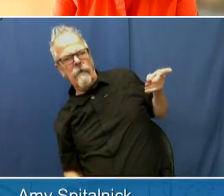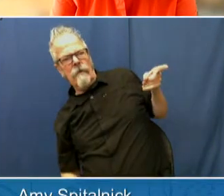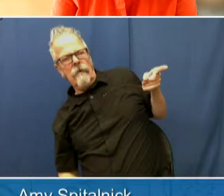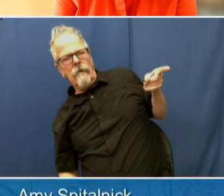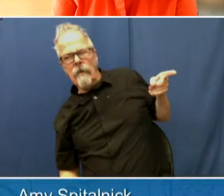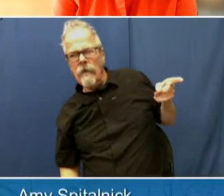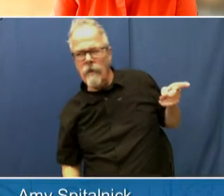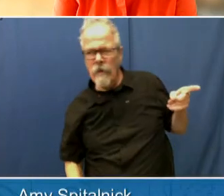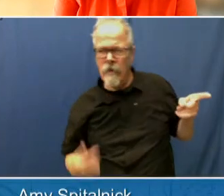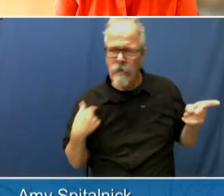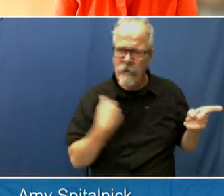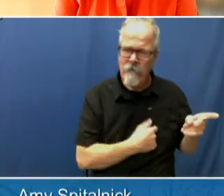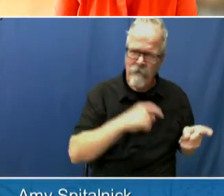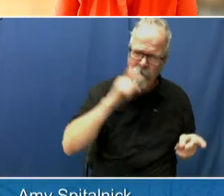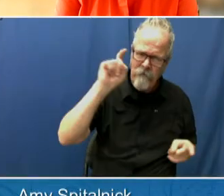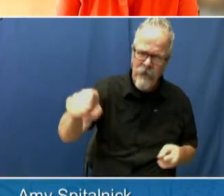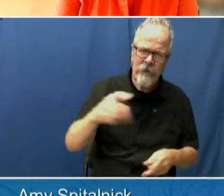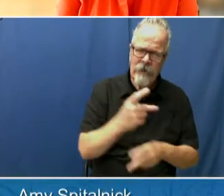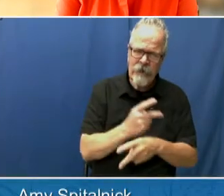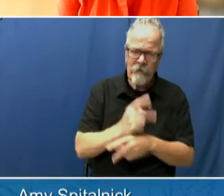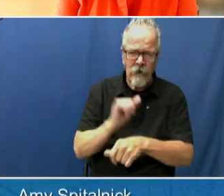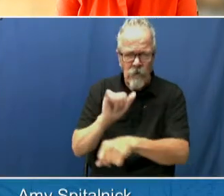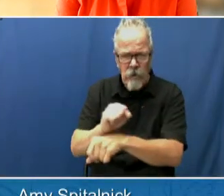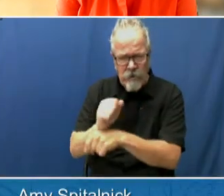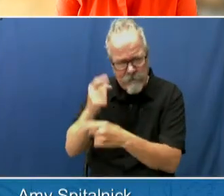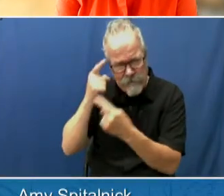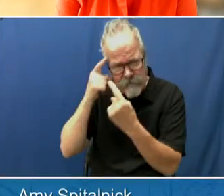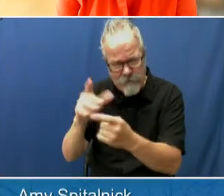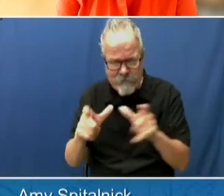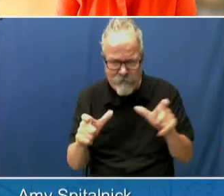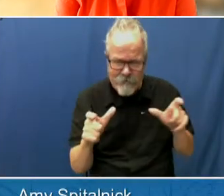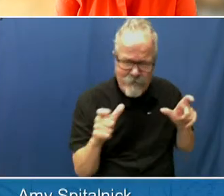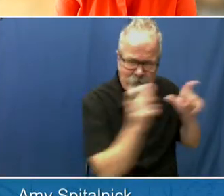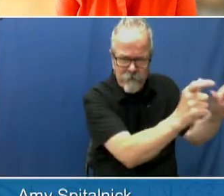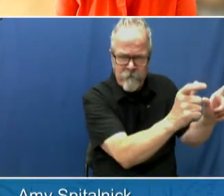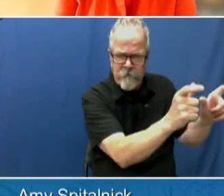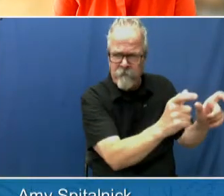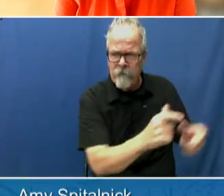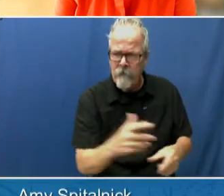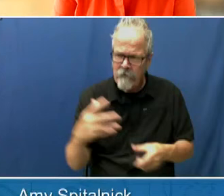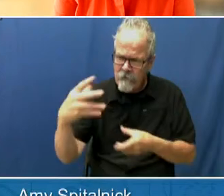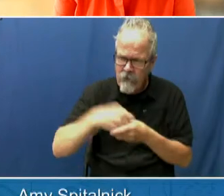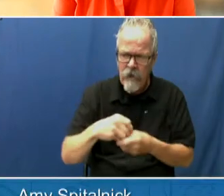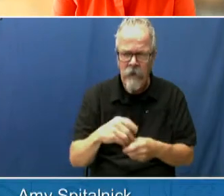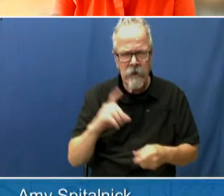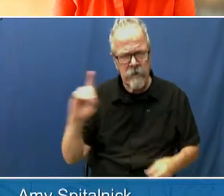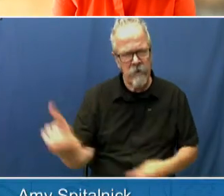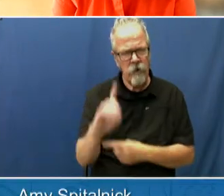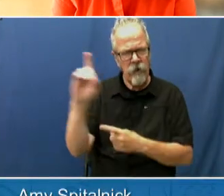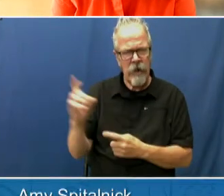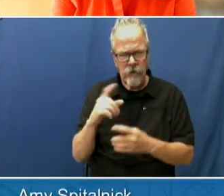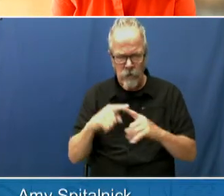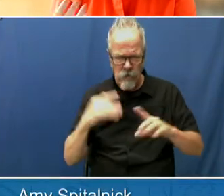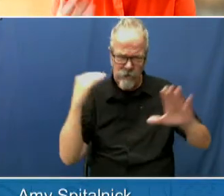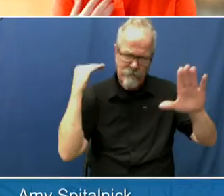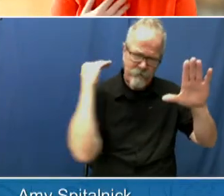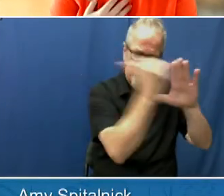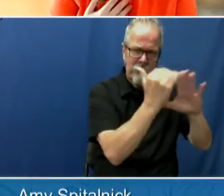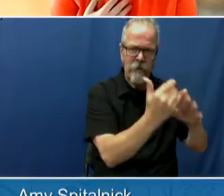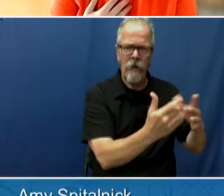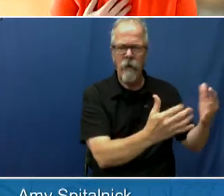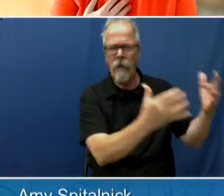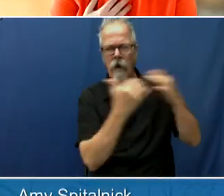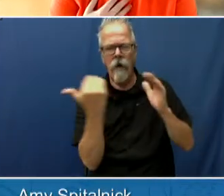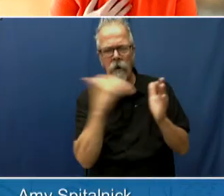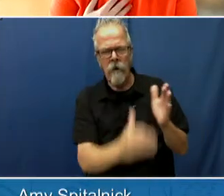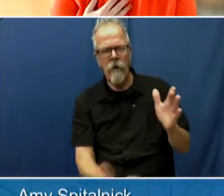keep working toward the very type of inclusive democracy these extremists seek to undermine. That is how we break the cycle. Thank you so much for